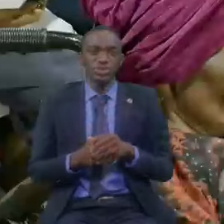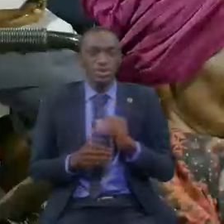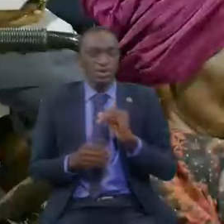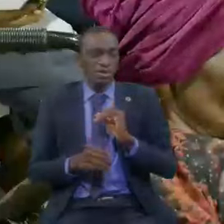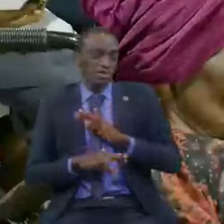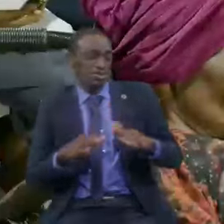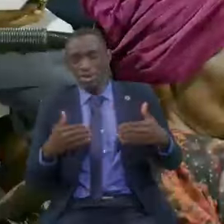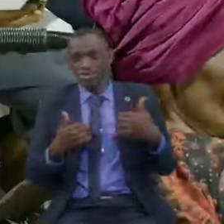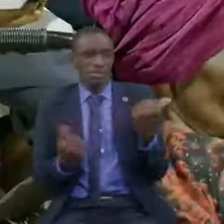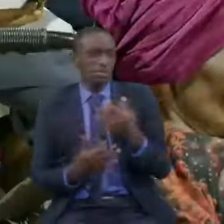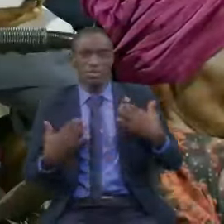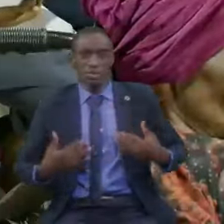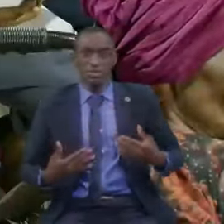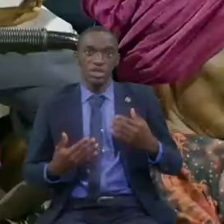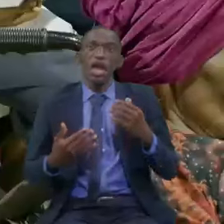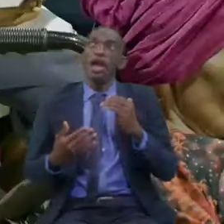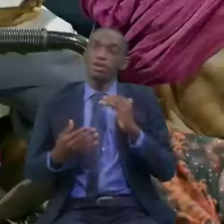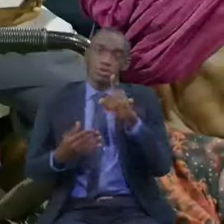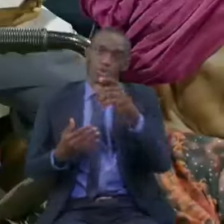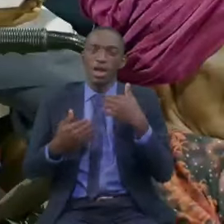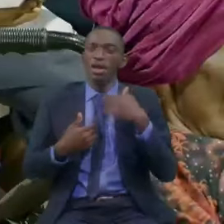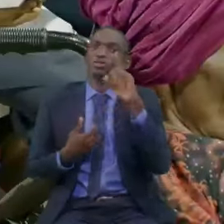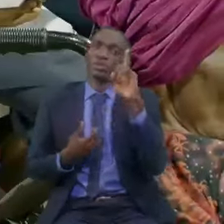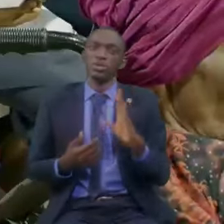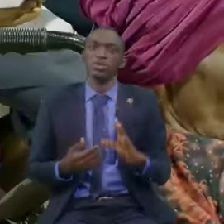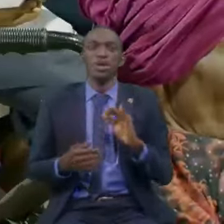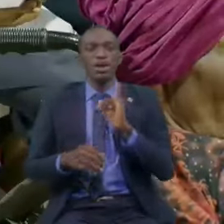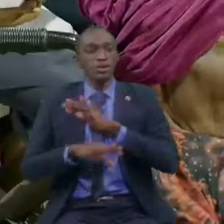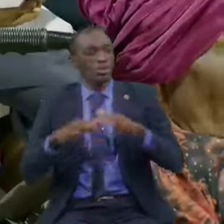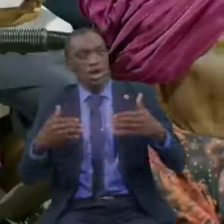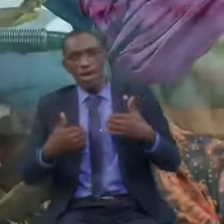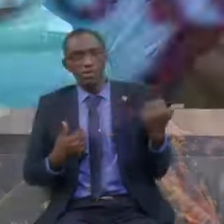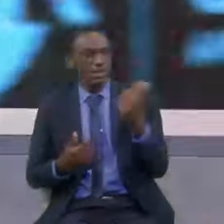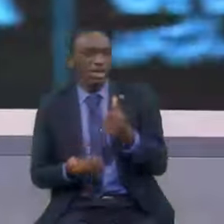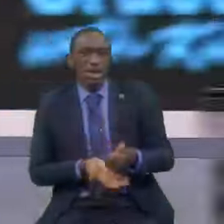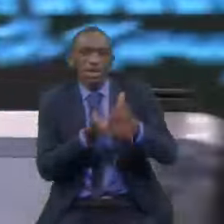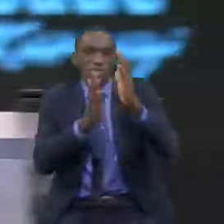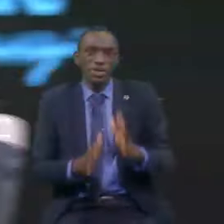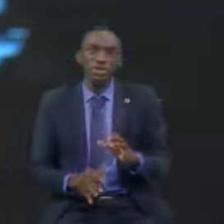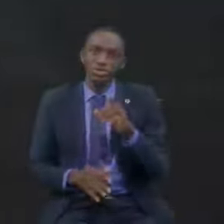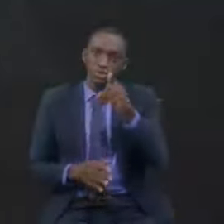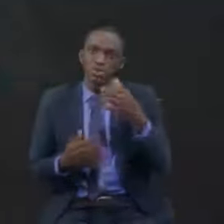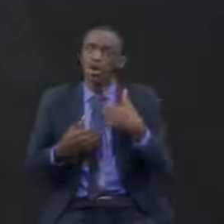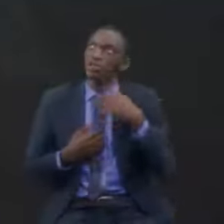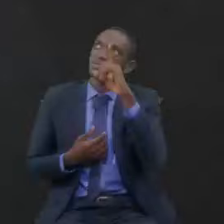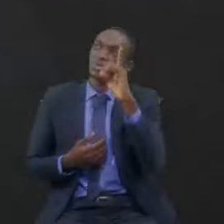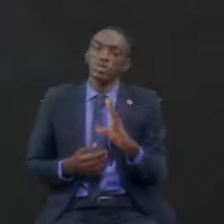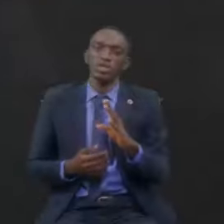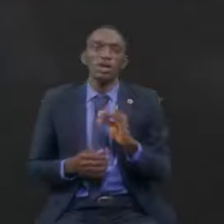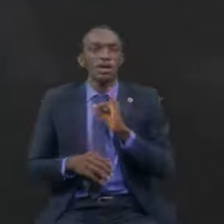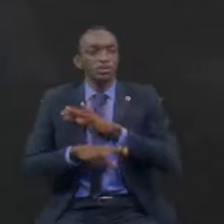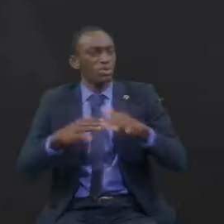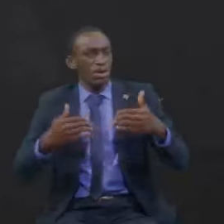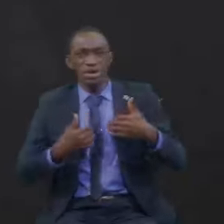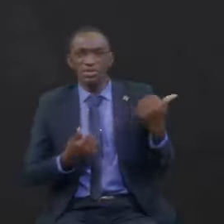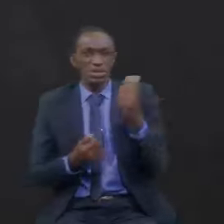God. I have no helper, you have God. I have no supporter, you have